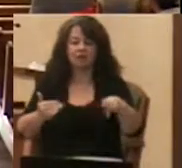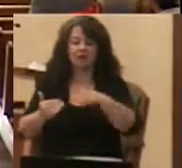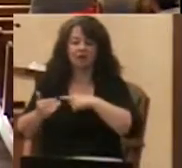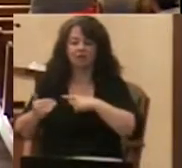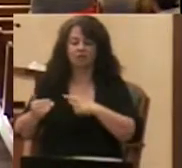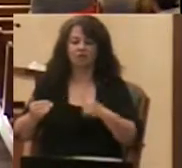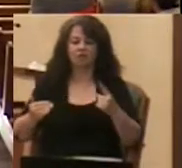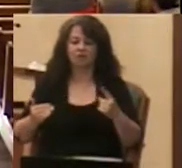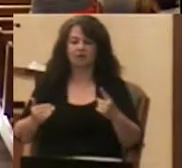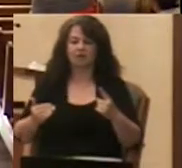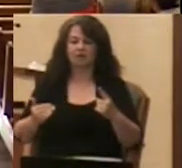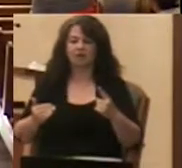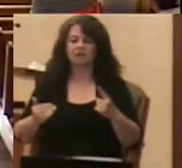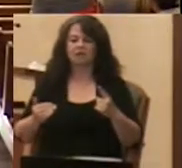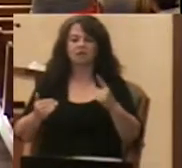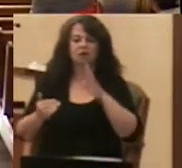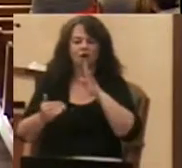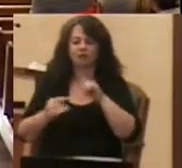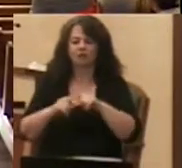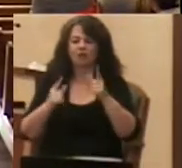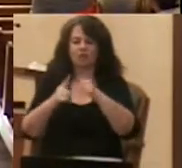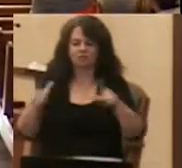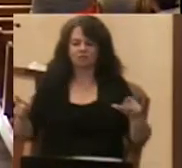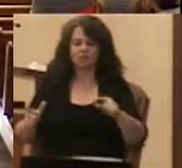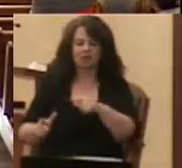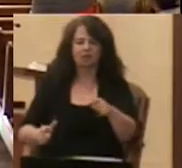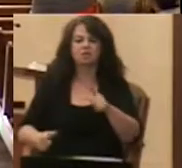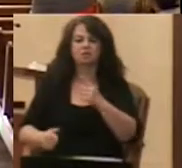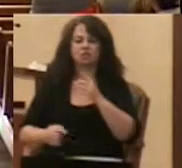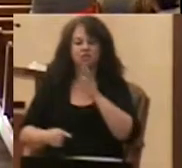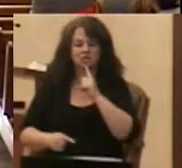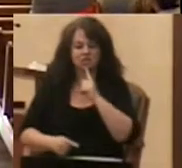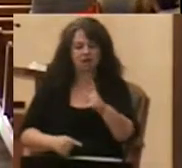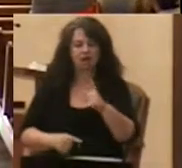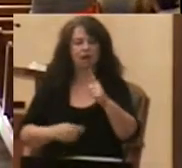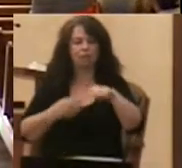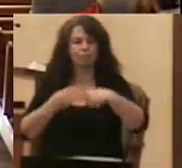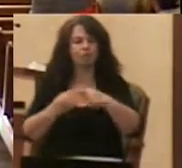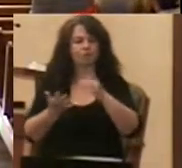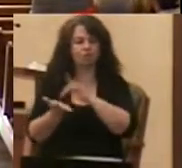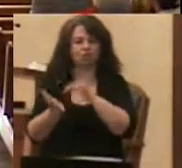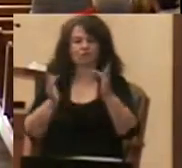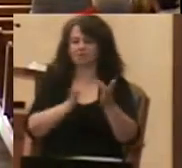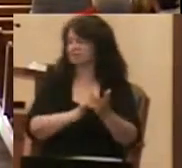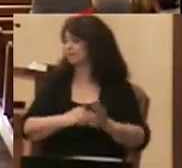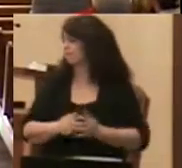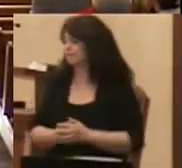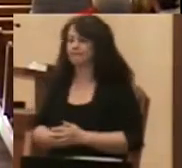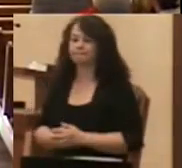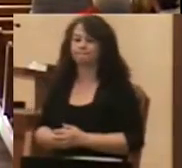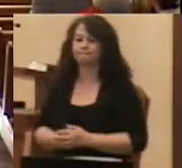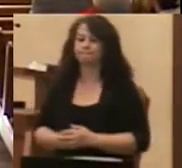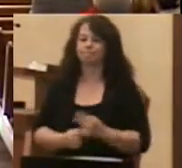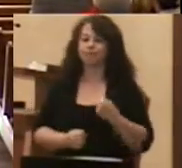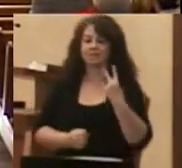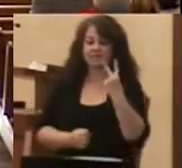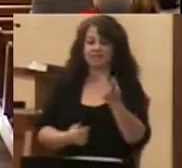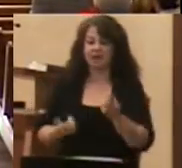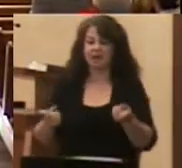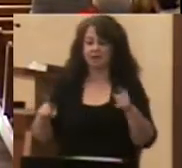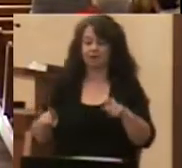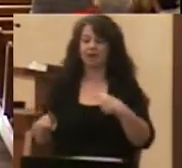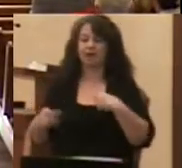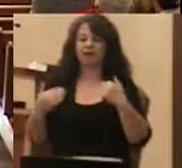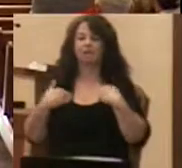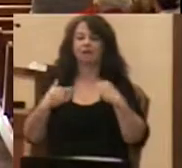saying? They're telling about Jesus. Well, I wanted you to have a chance to see this happening. So I have a video for you